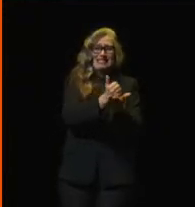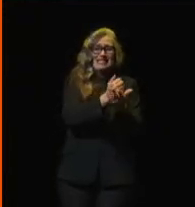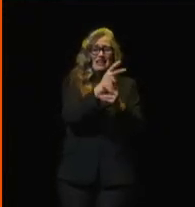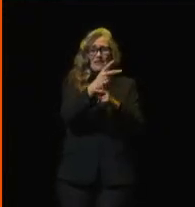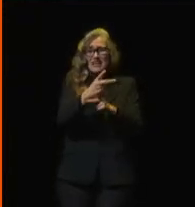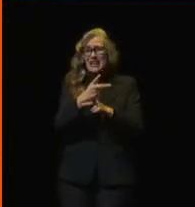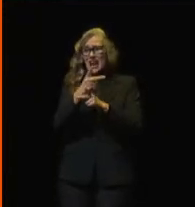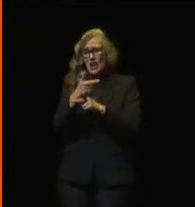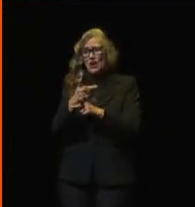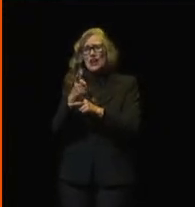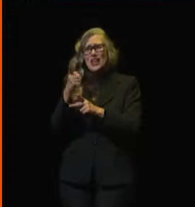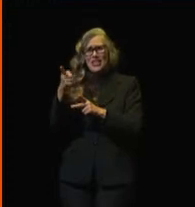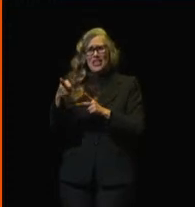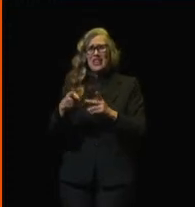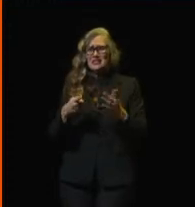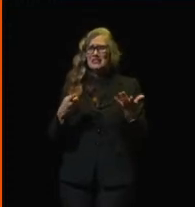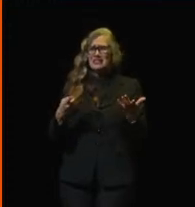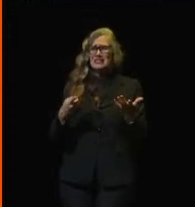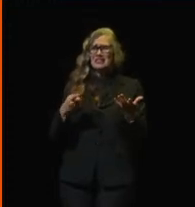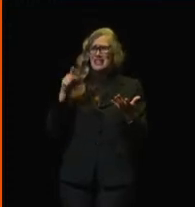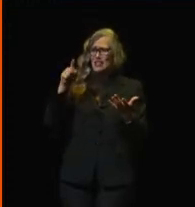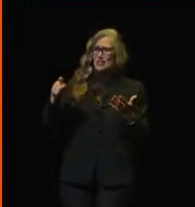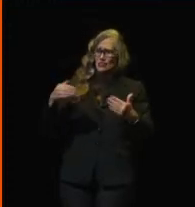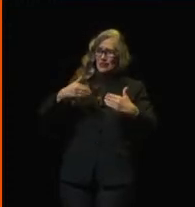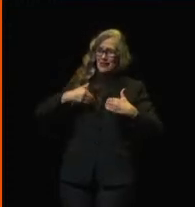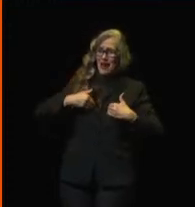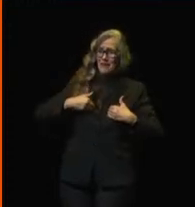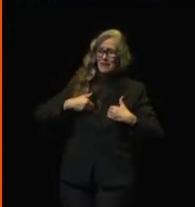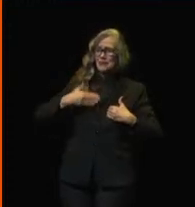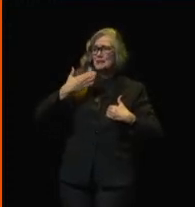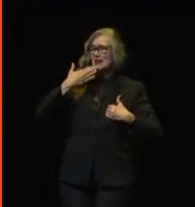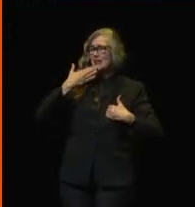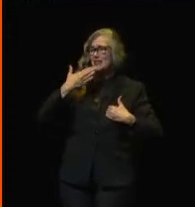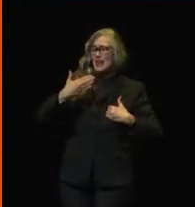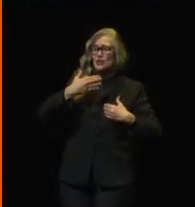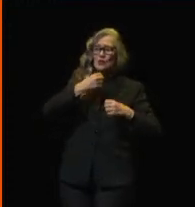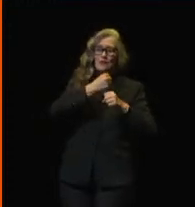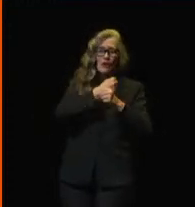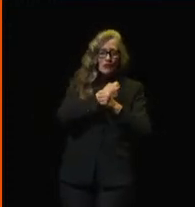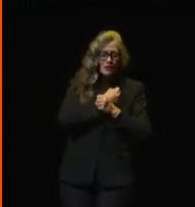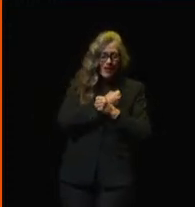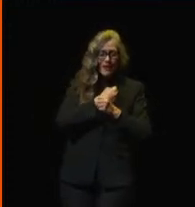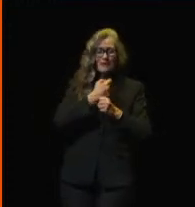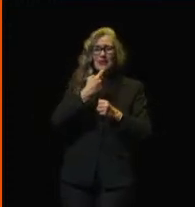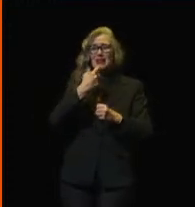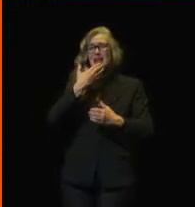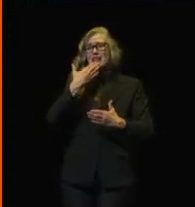your love and for your unfailing commitment to Ady and his vision. Thank you.